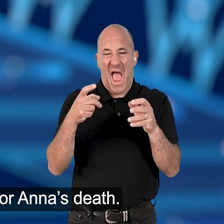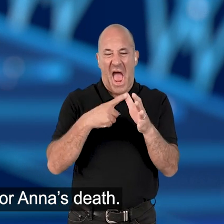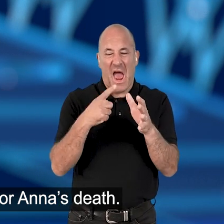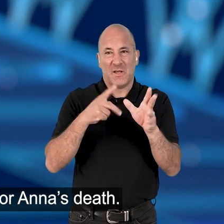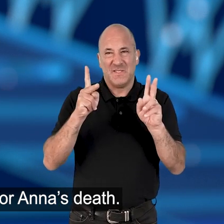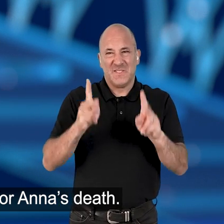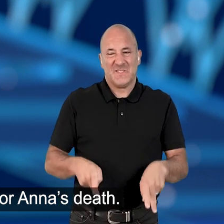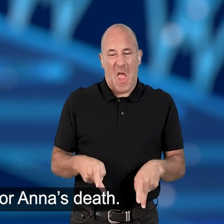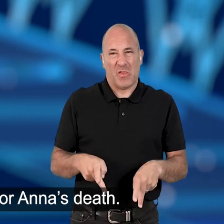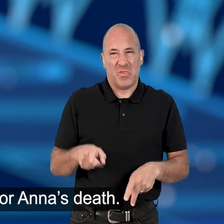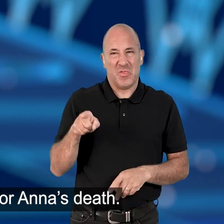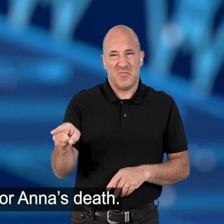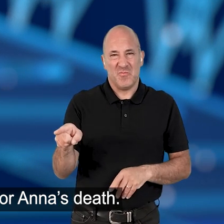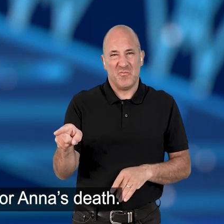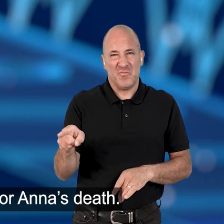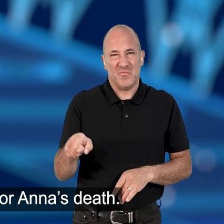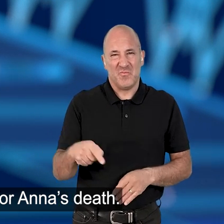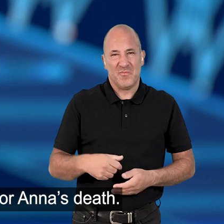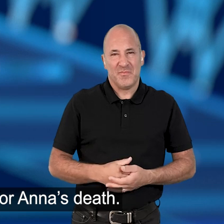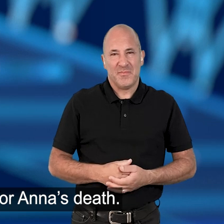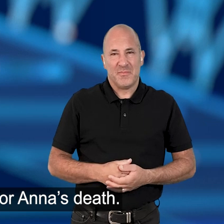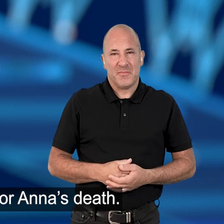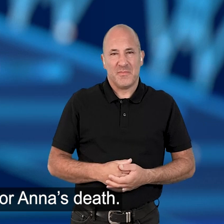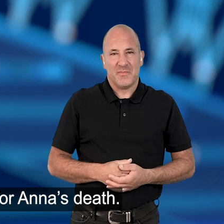treason for Anna's death.